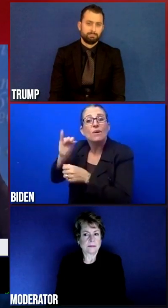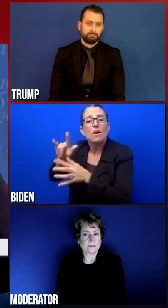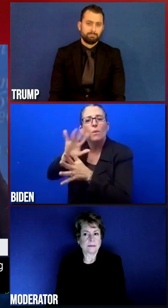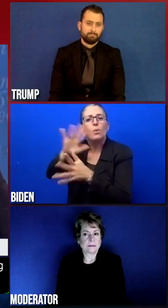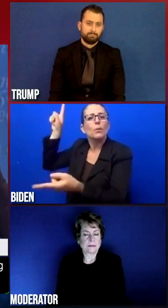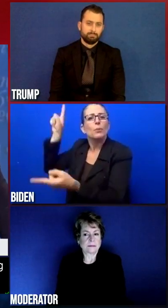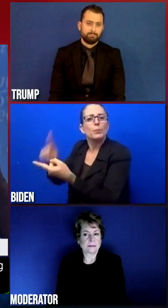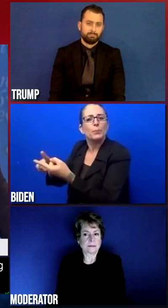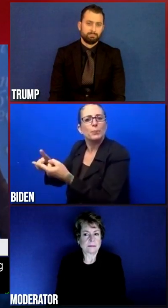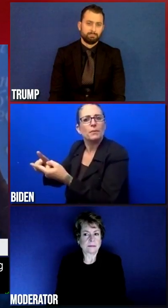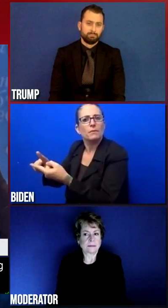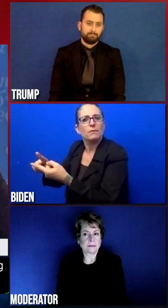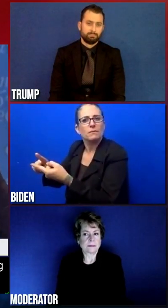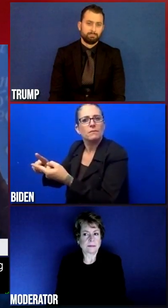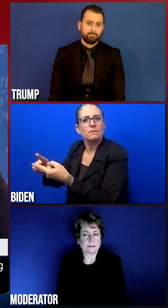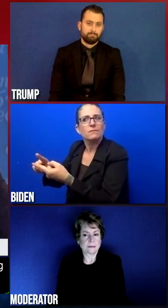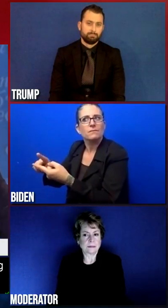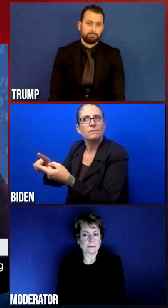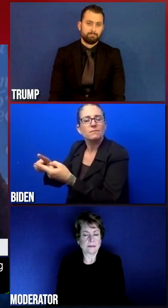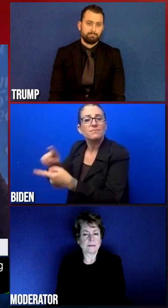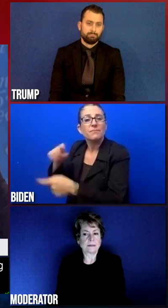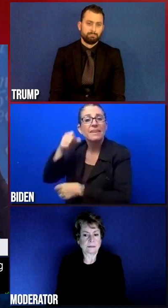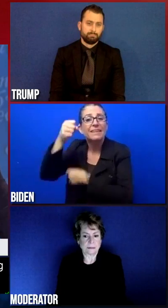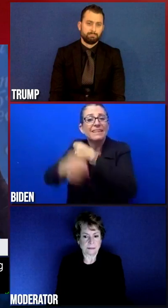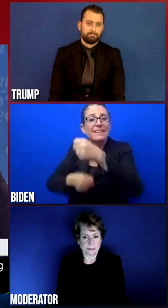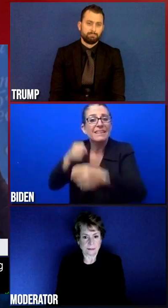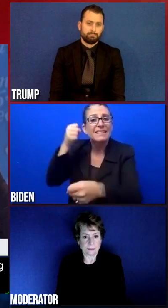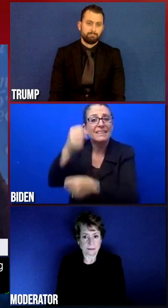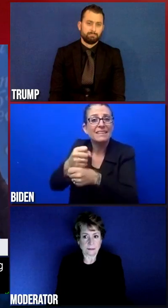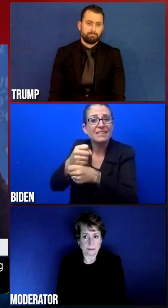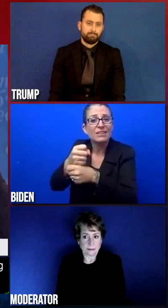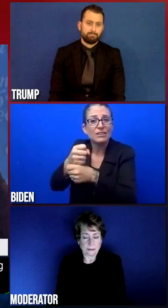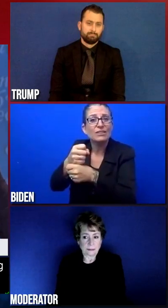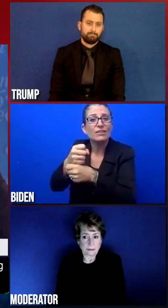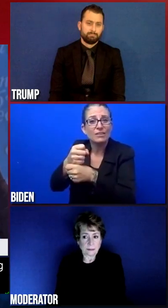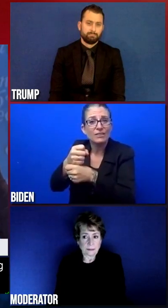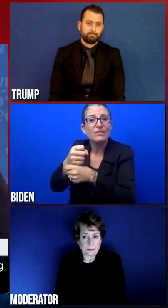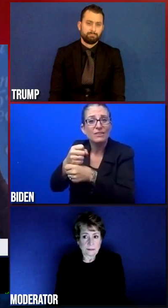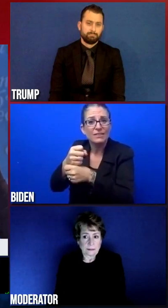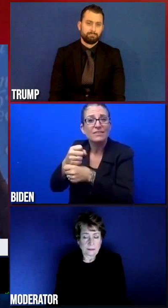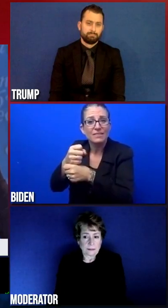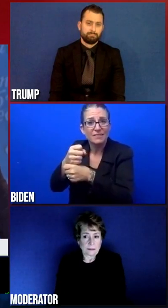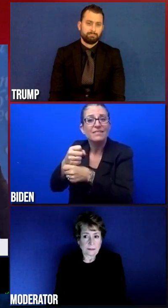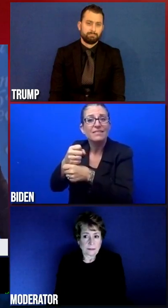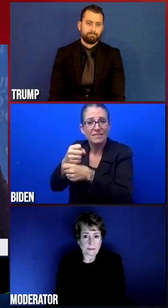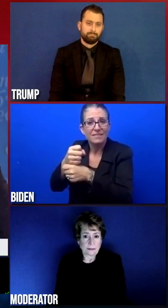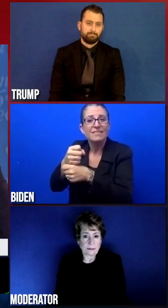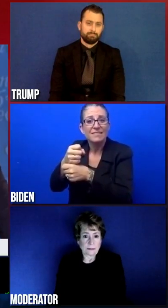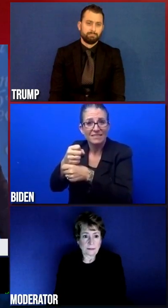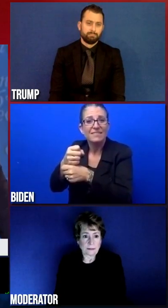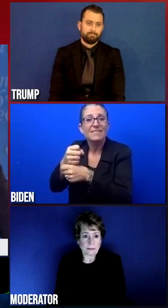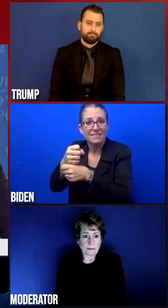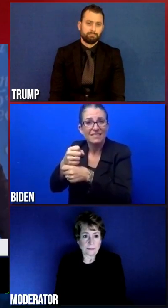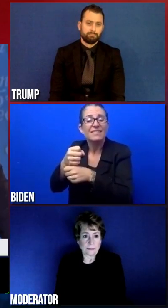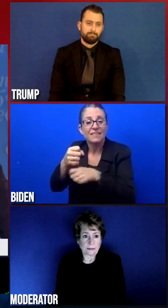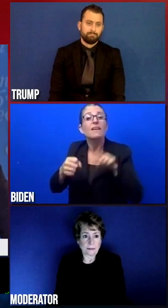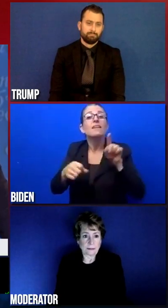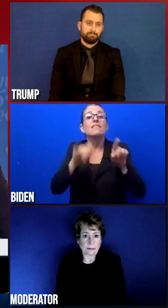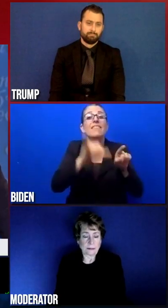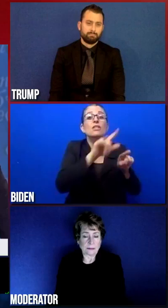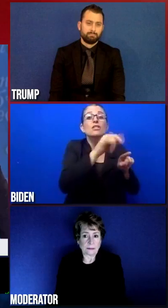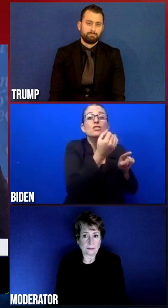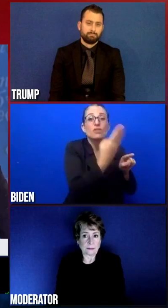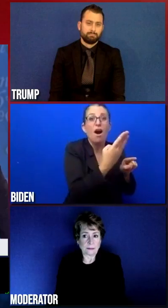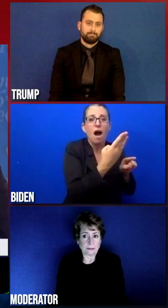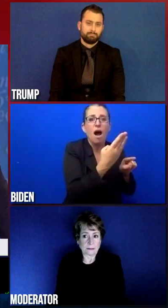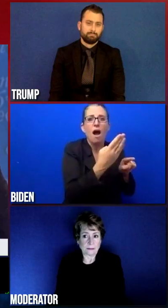good paying jobs, not $15 an hour, but prevailing wage, by having a new infrastructure that, in fact,